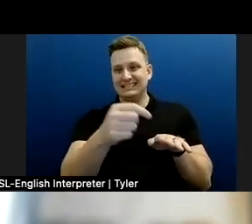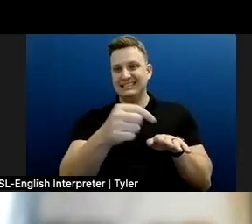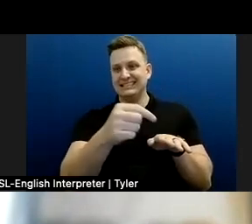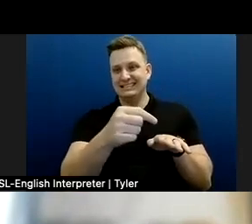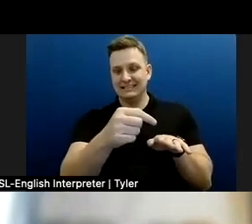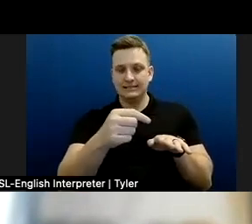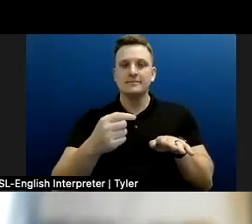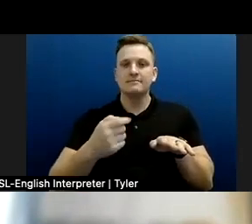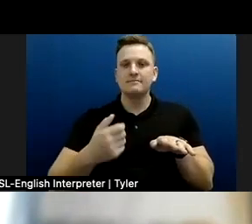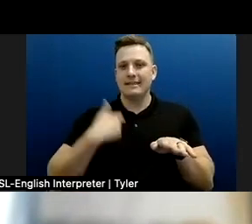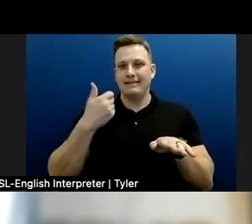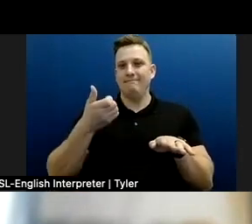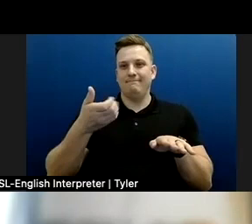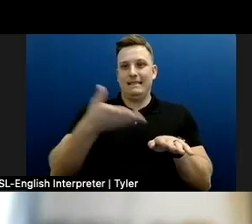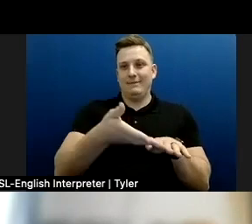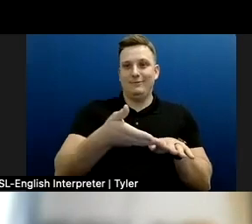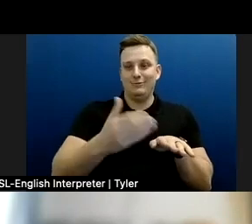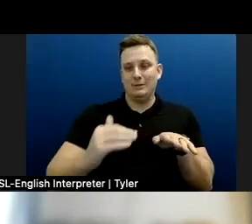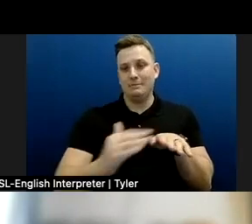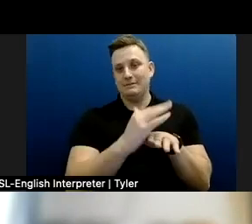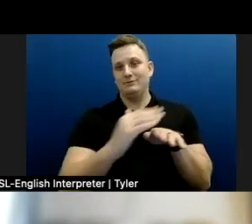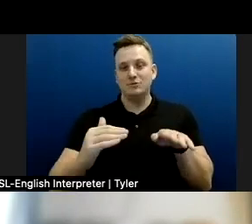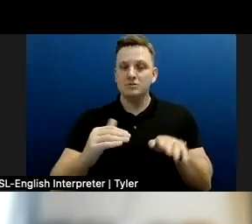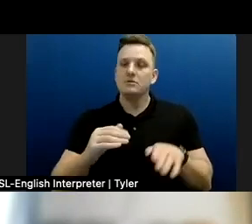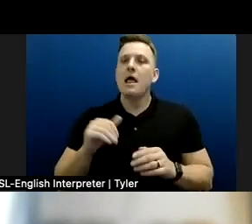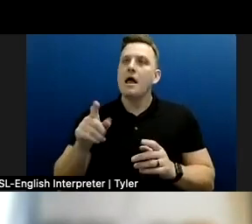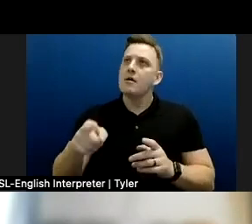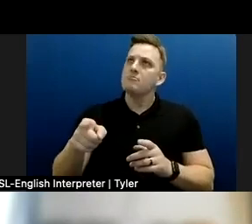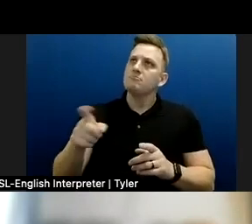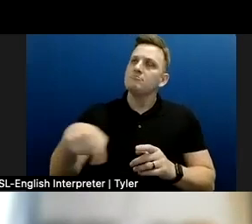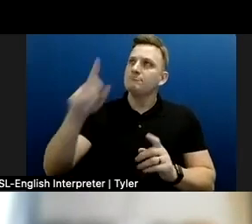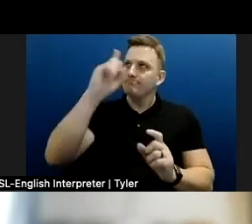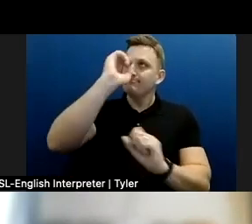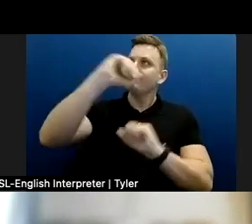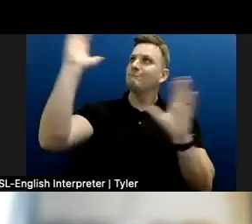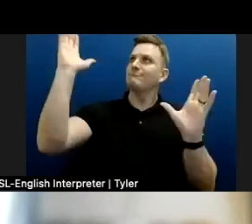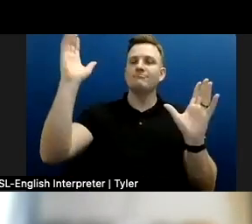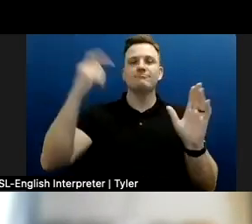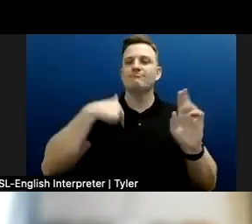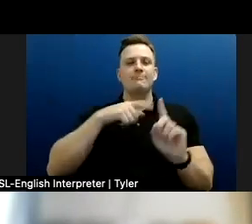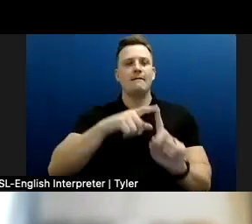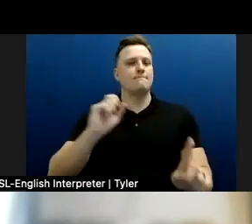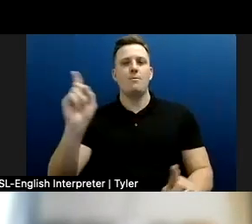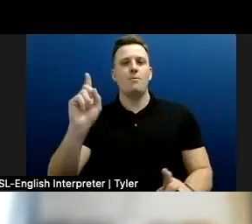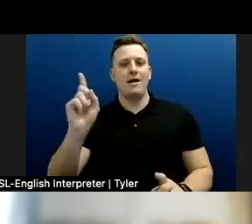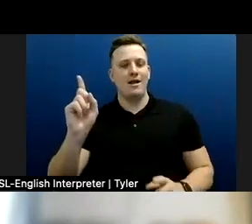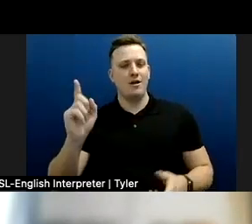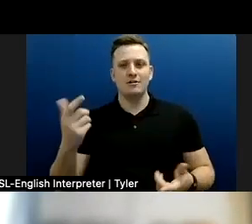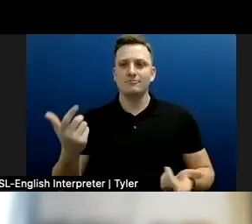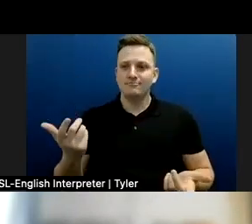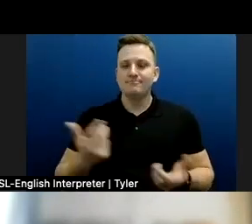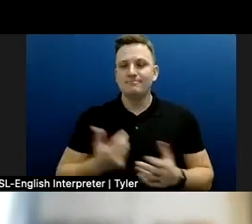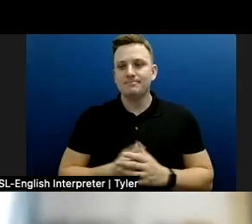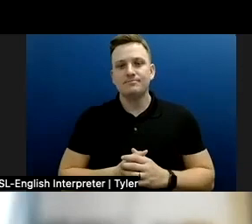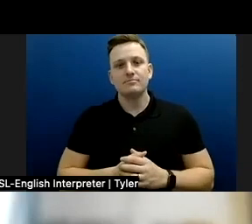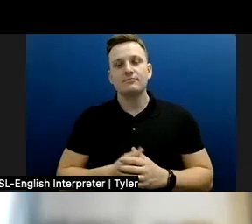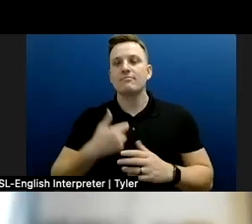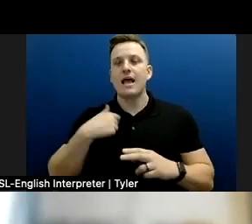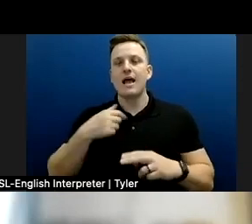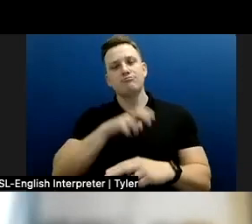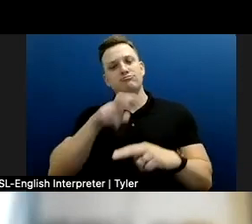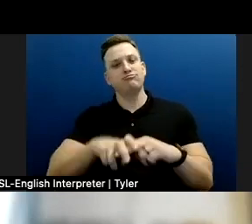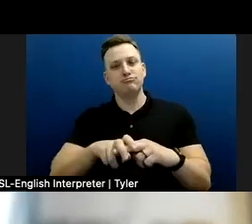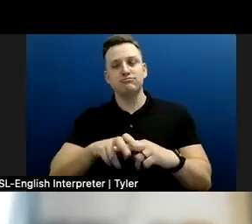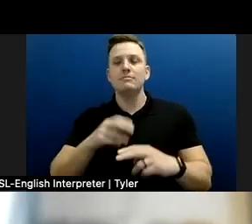that beach. So that's just so you can picture where I'm talking to you from right at the moment. I'm sitting in my little